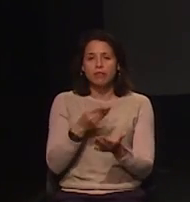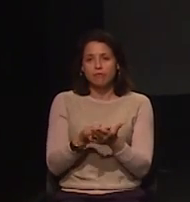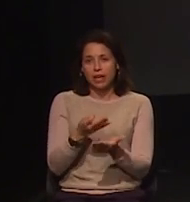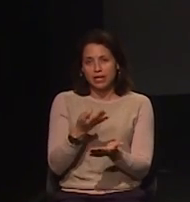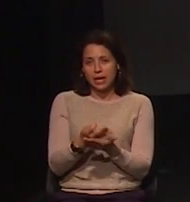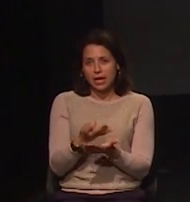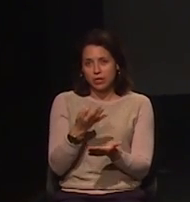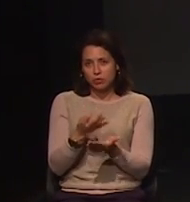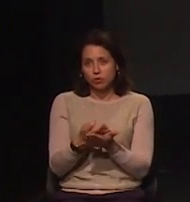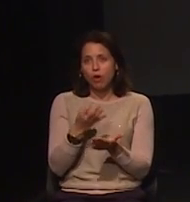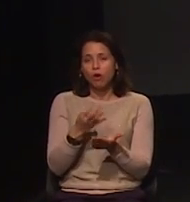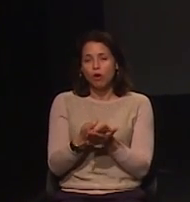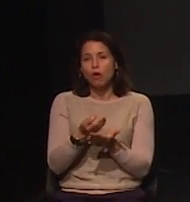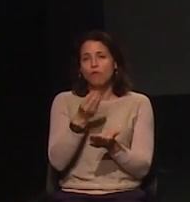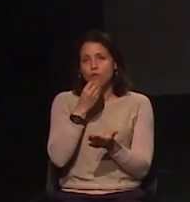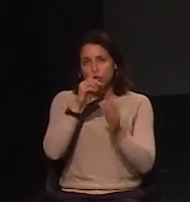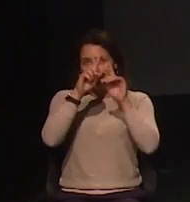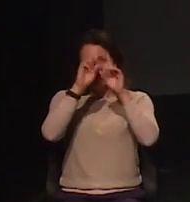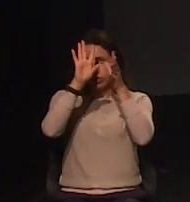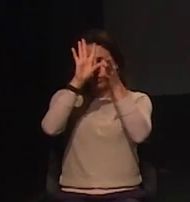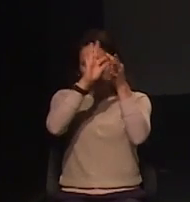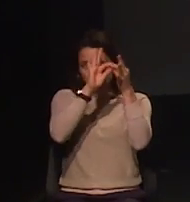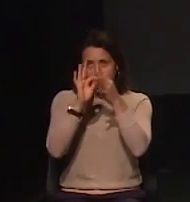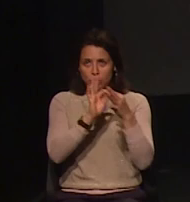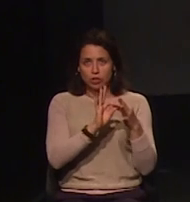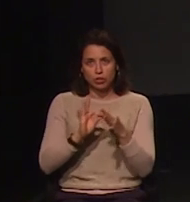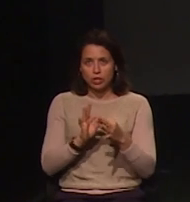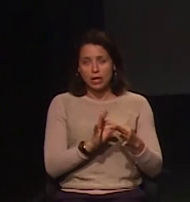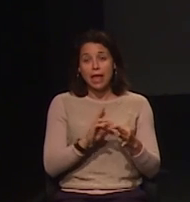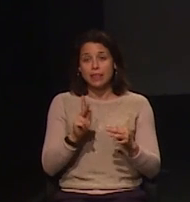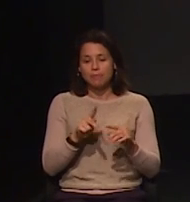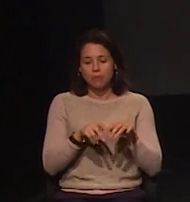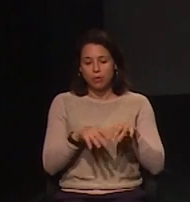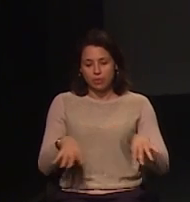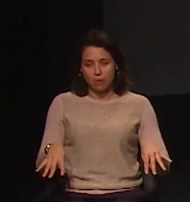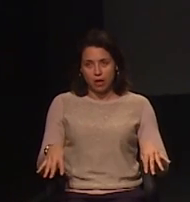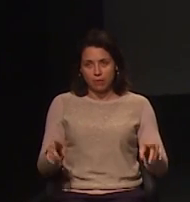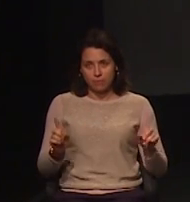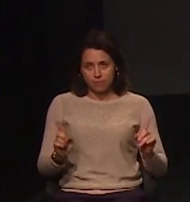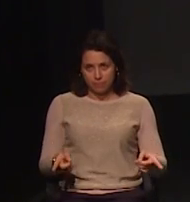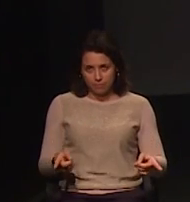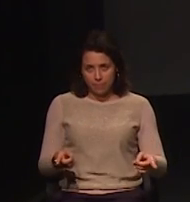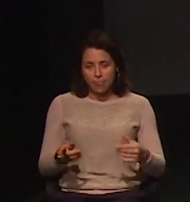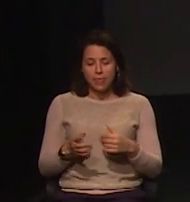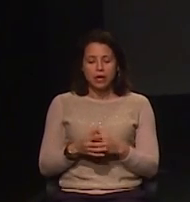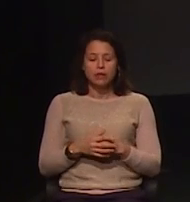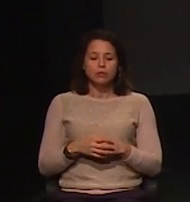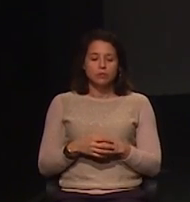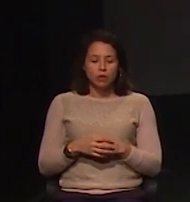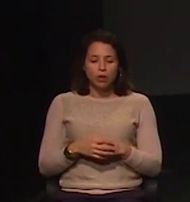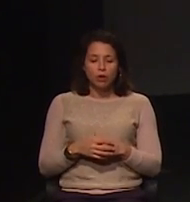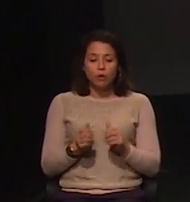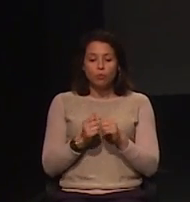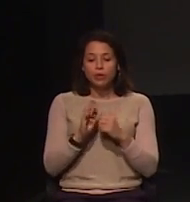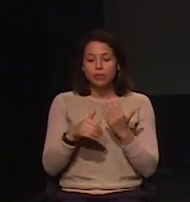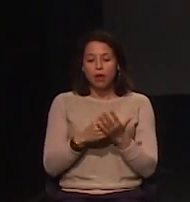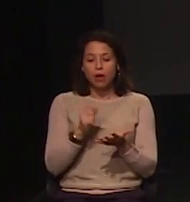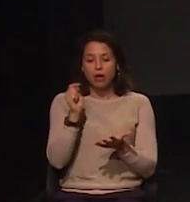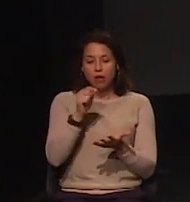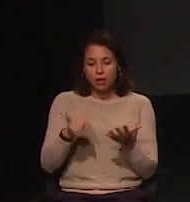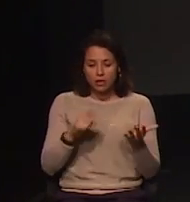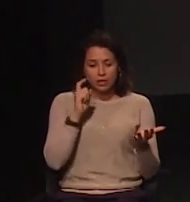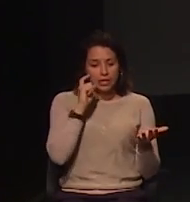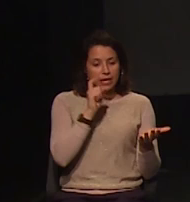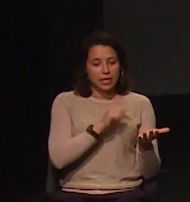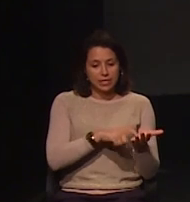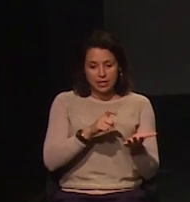and those at the bottom of the financial food chain. So in terms of the indicators, I think that we are